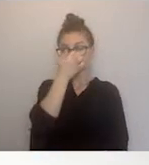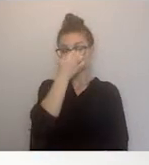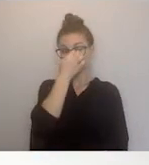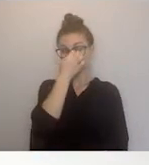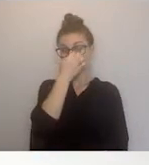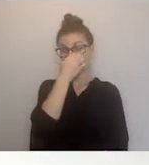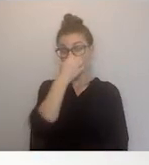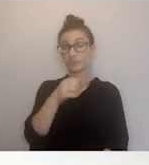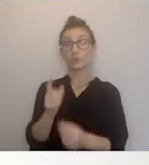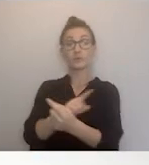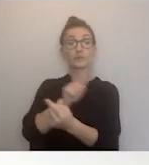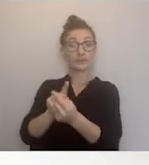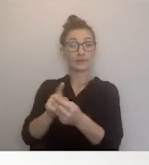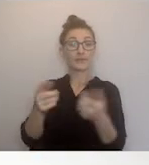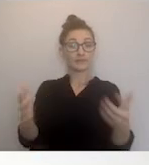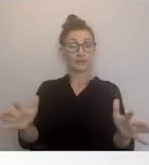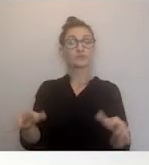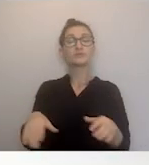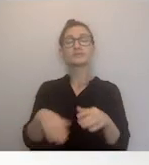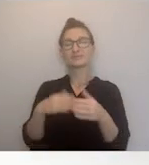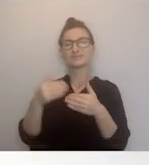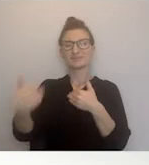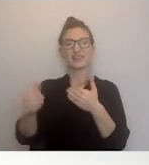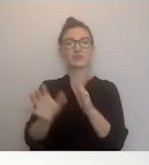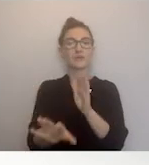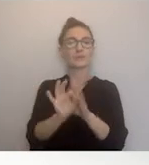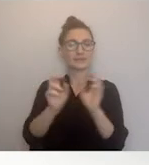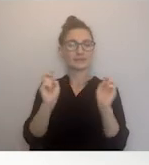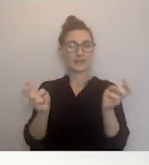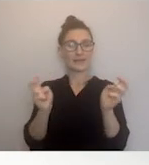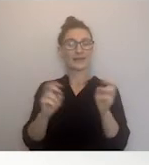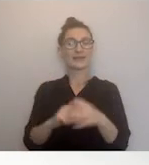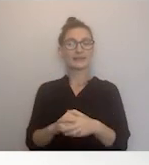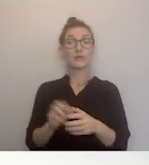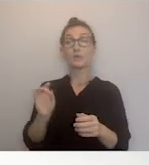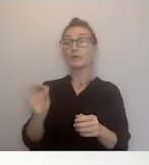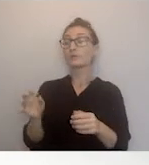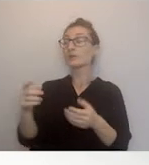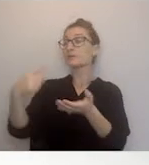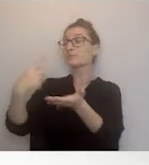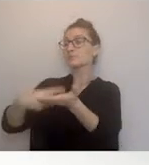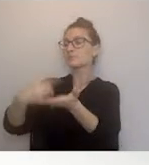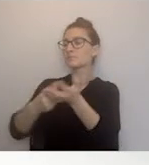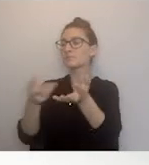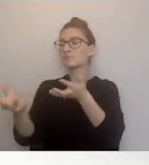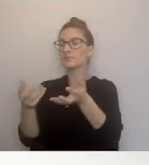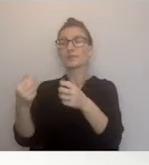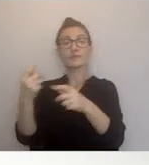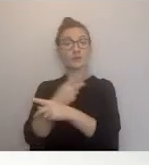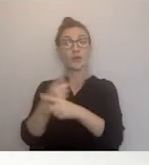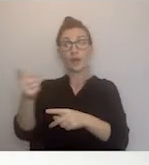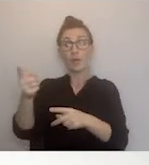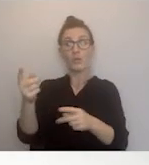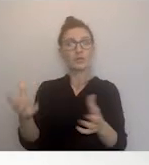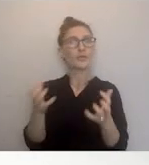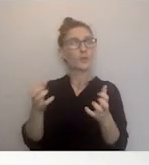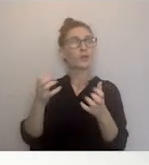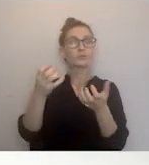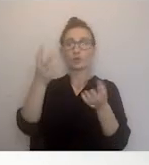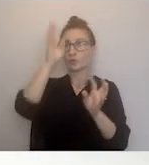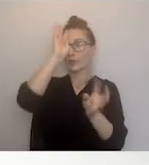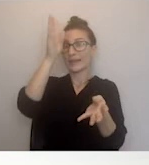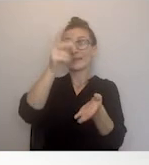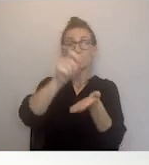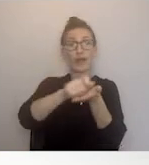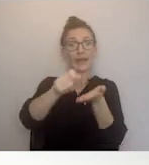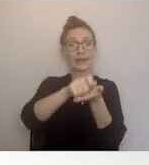we generally then choose our discipline or topic. So maybe we came into a meeting saying, we're gonna bring a vocal arts program, but after talking to people, what we really realize is